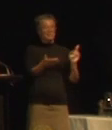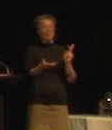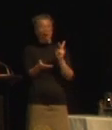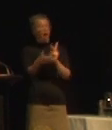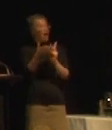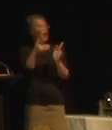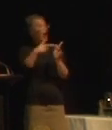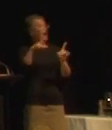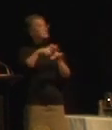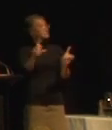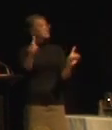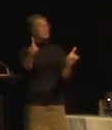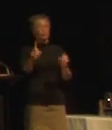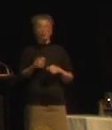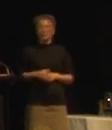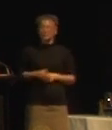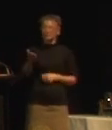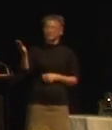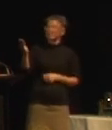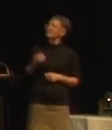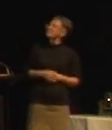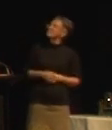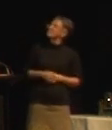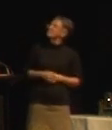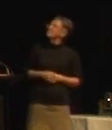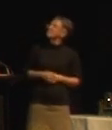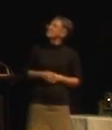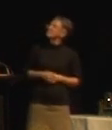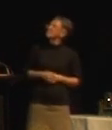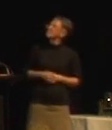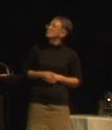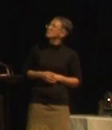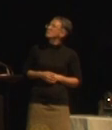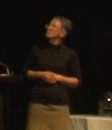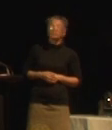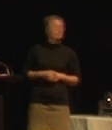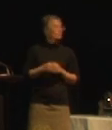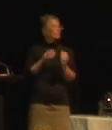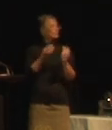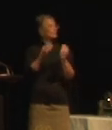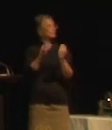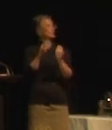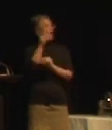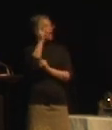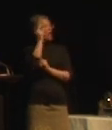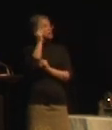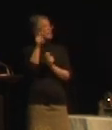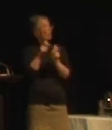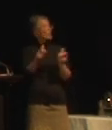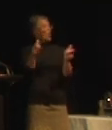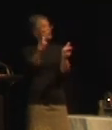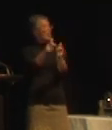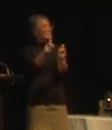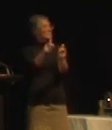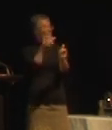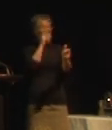for Sir Edmund. The VF ID for the libraries in the audience, the Library of Congress ID. Each of these, by the way, is clickable and